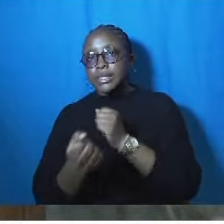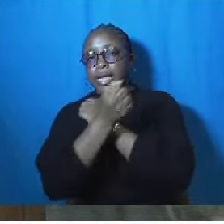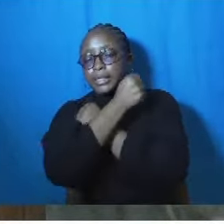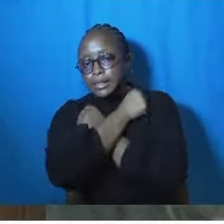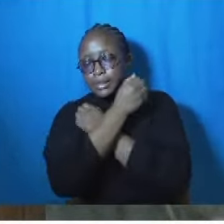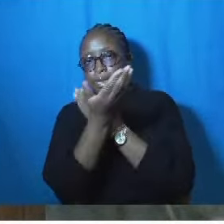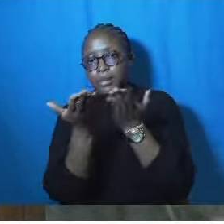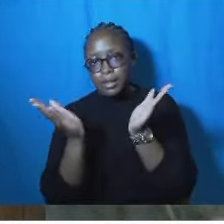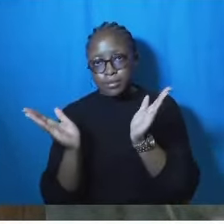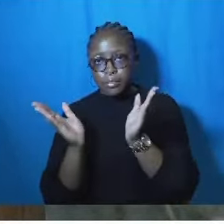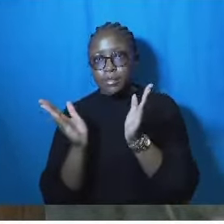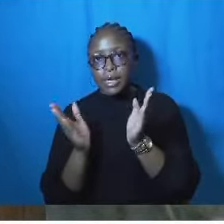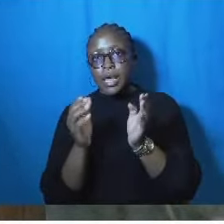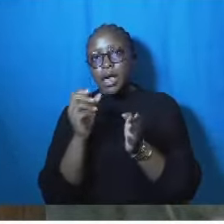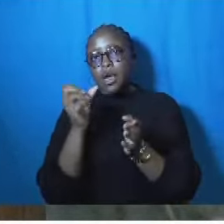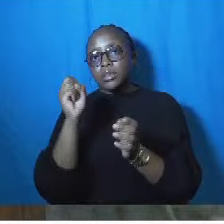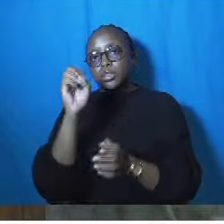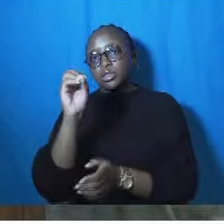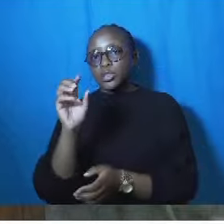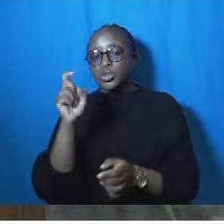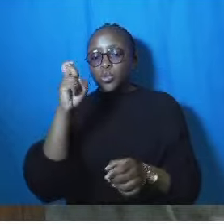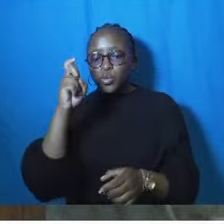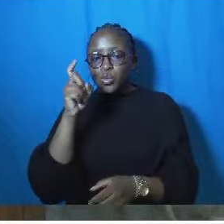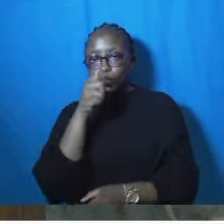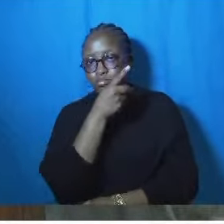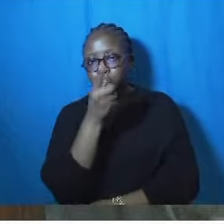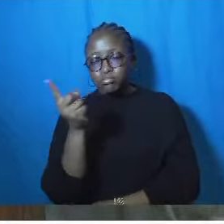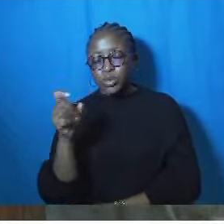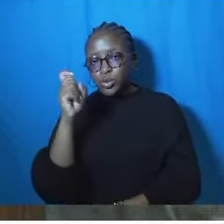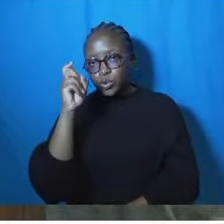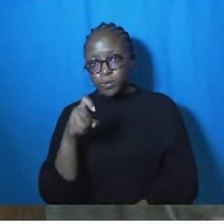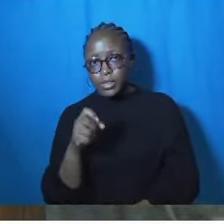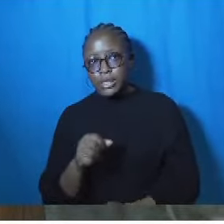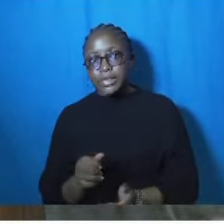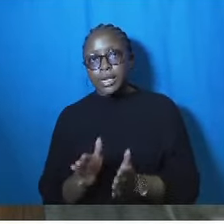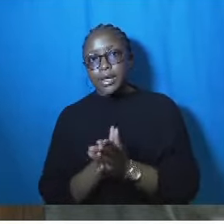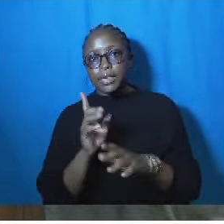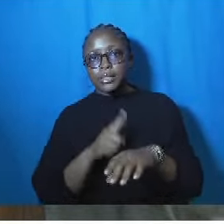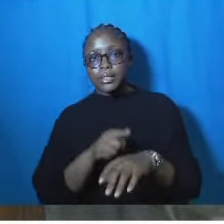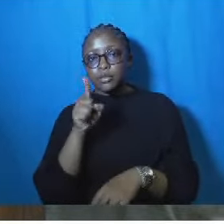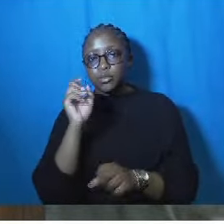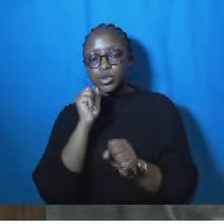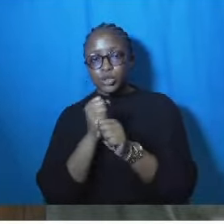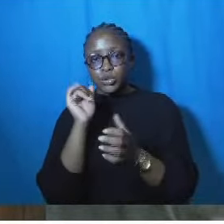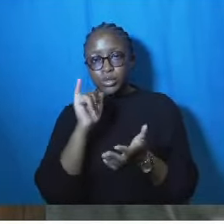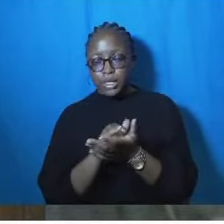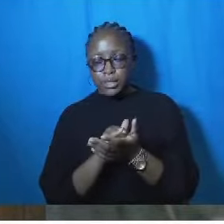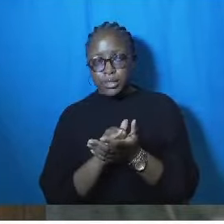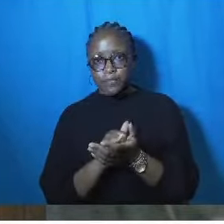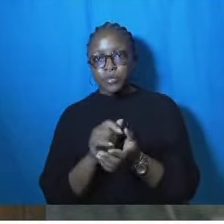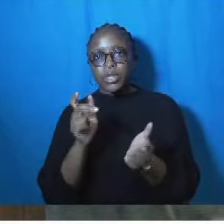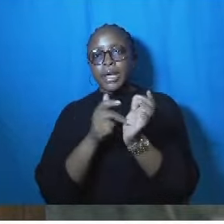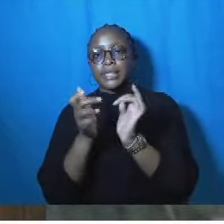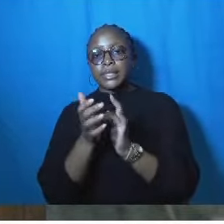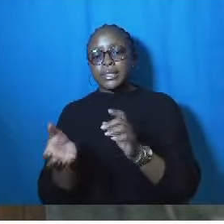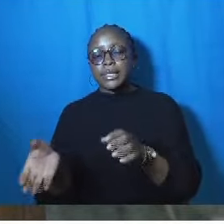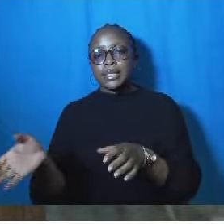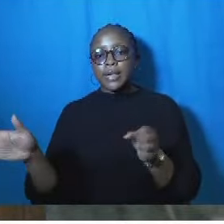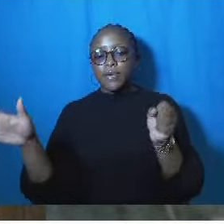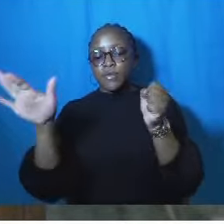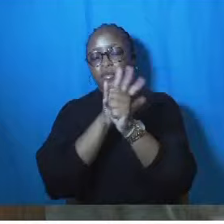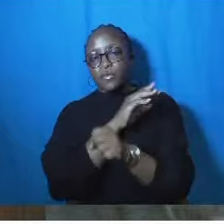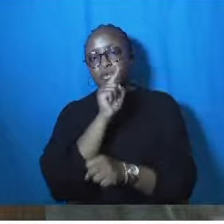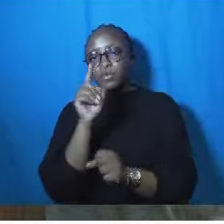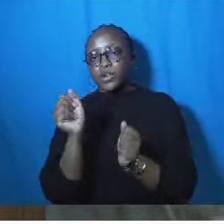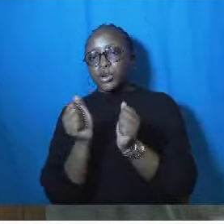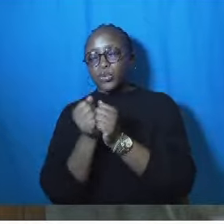And as you do that, may God fill you with hope and joy and peace as you trust him, so that